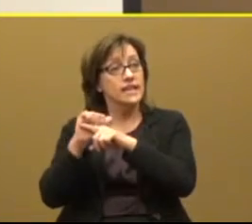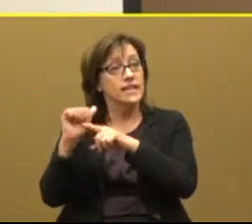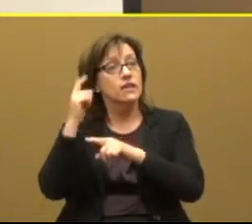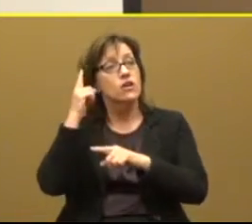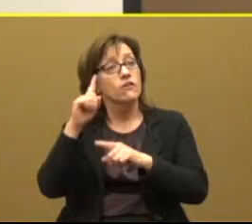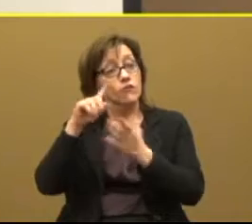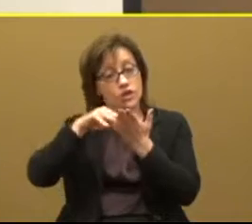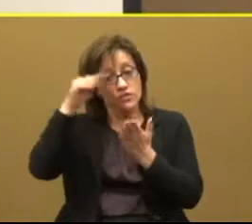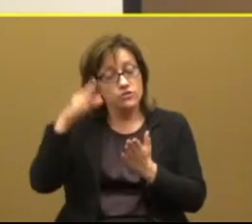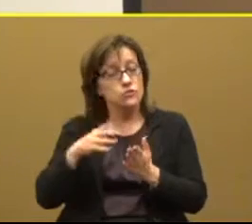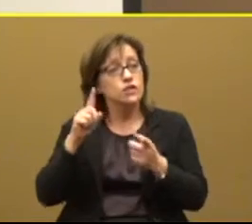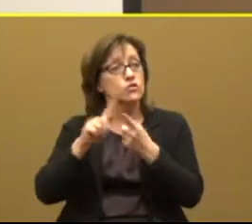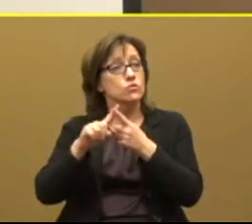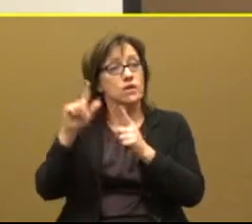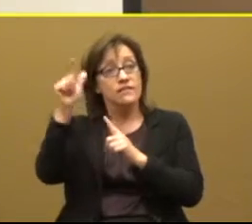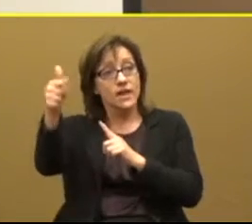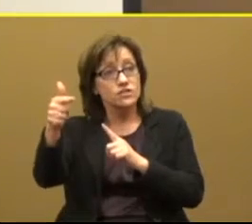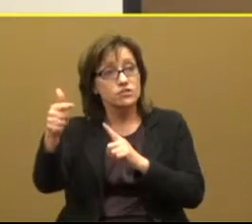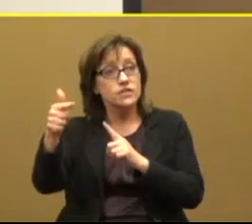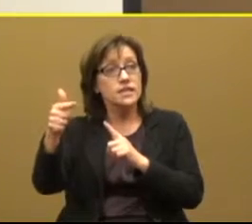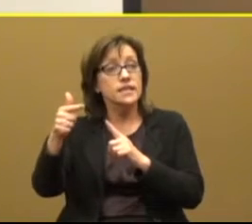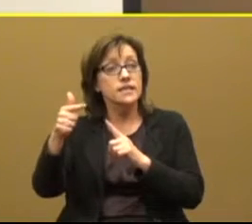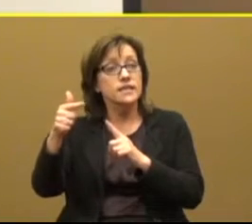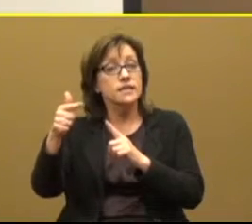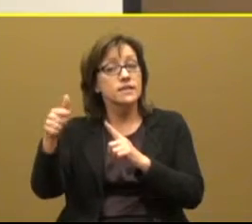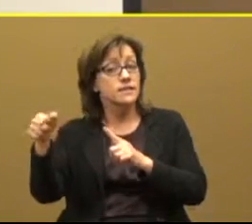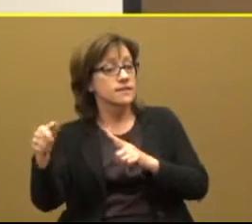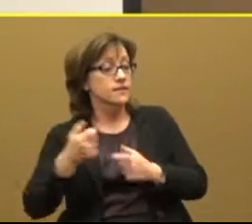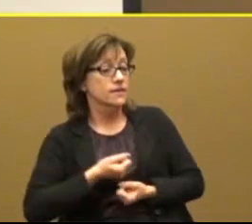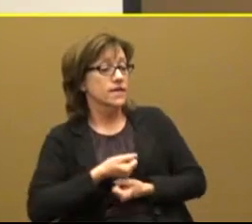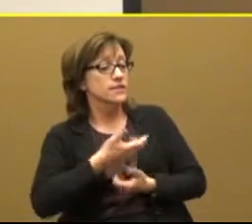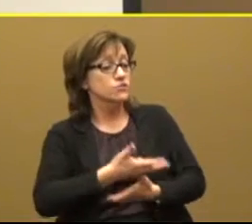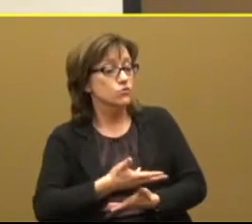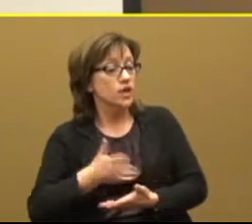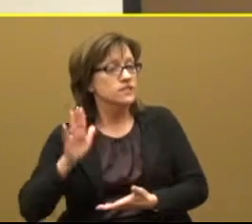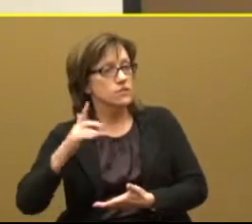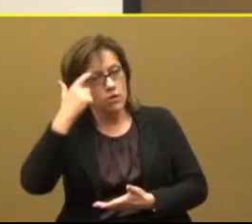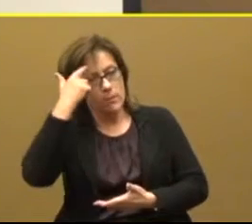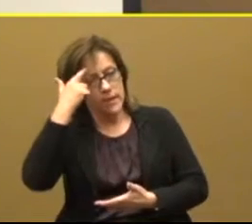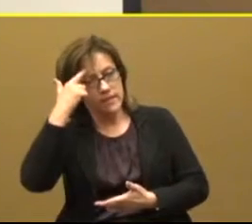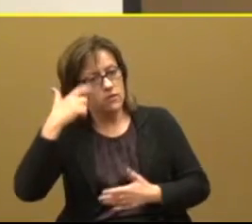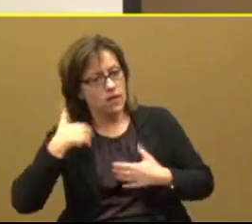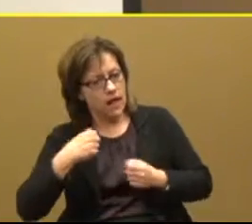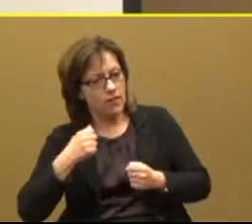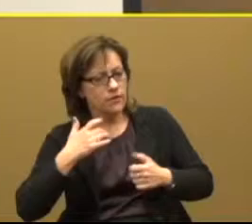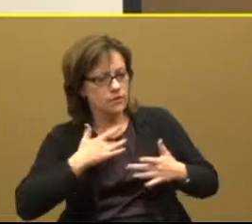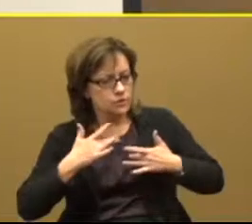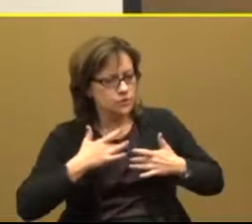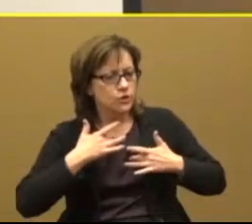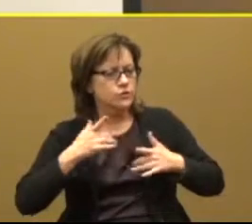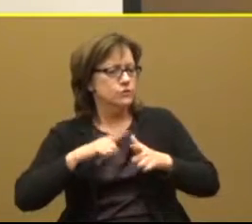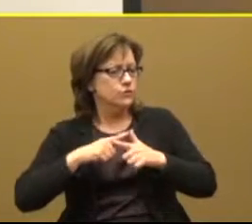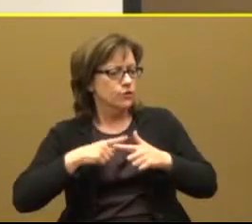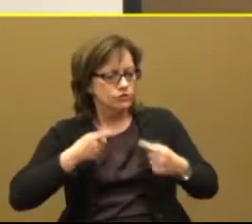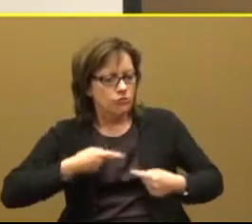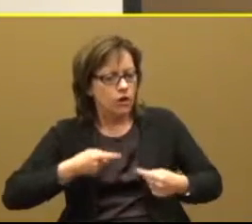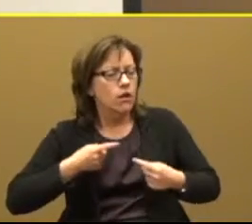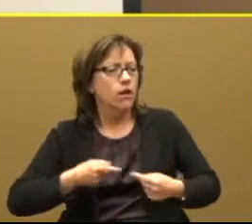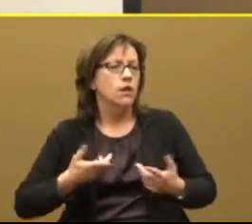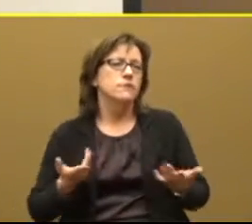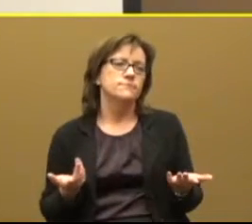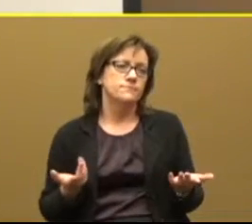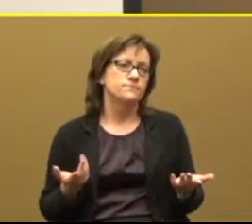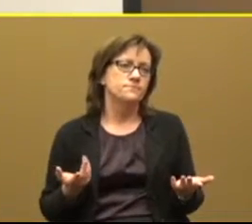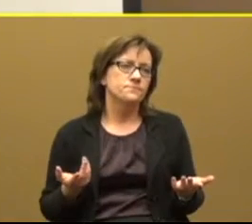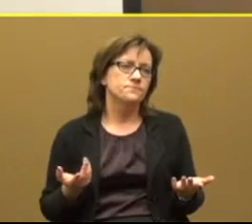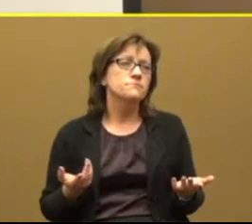a student to eventually express mental health concerns or issues. At the beginning, what's